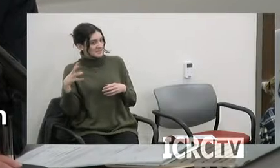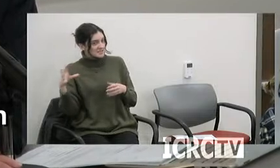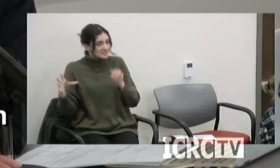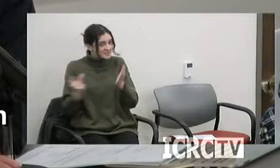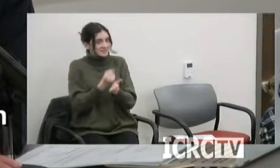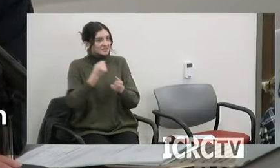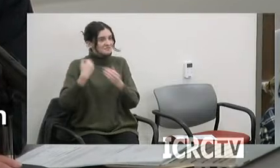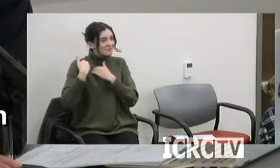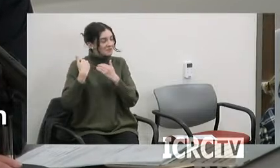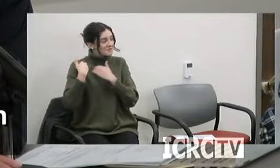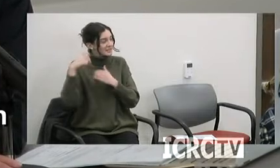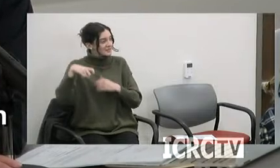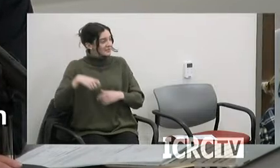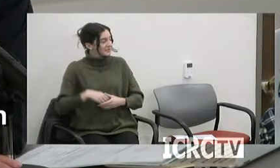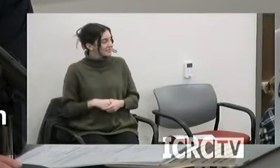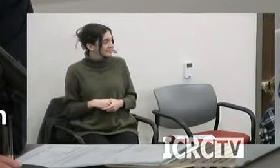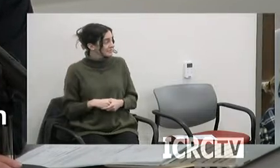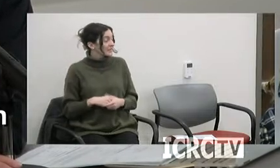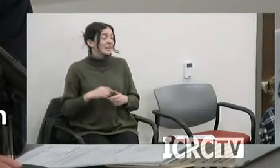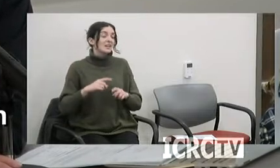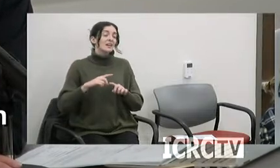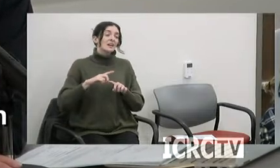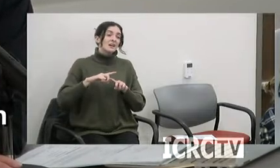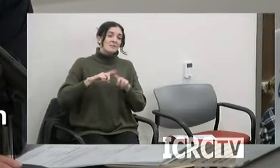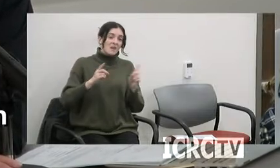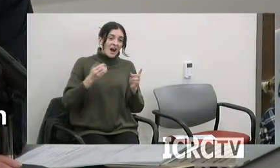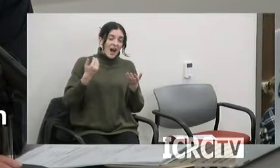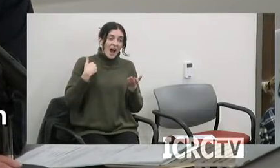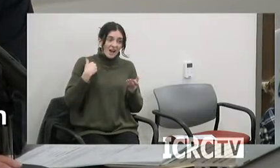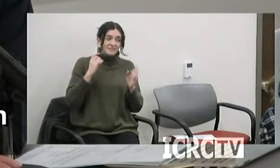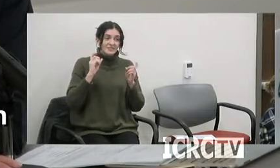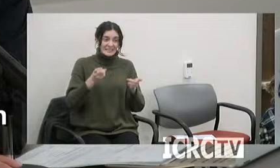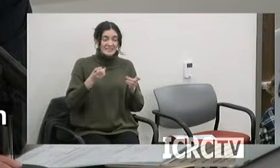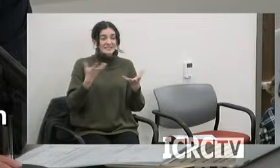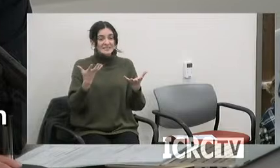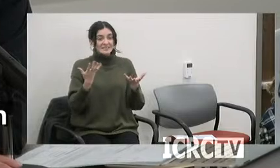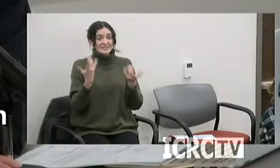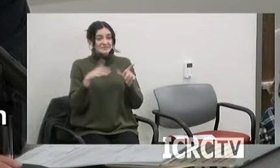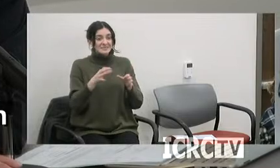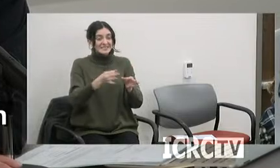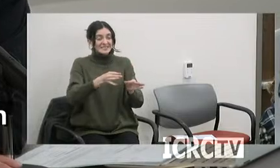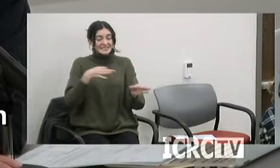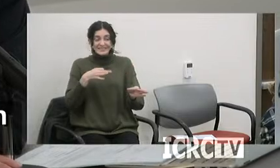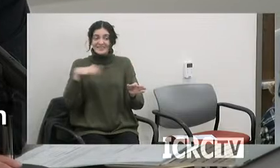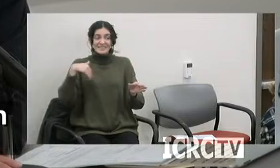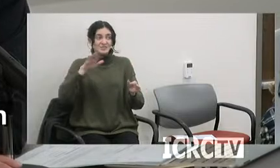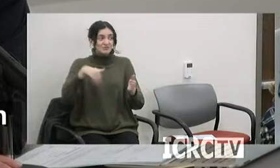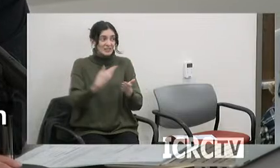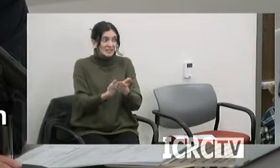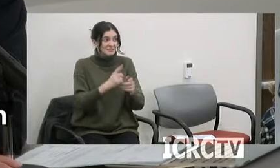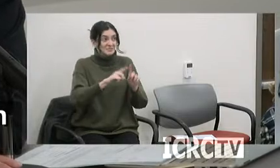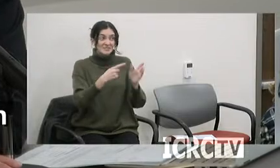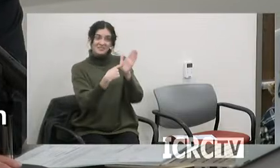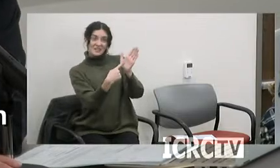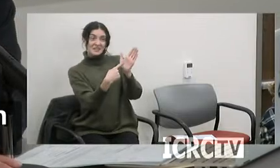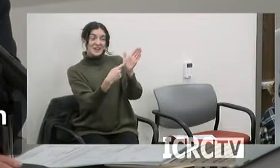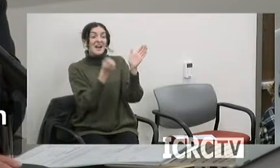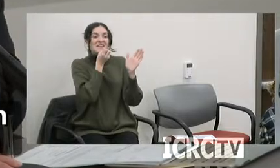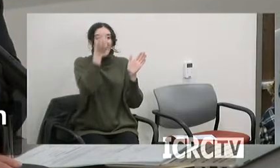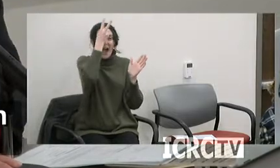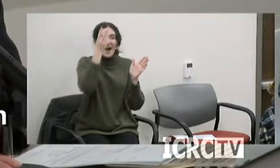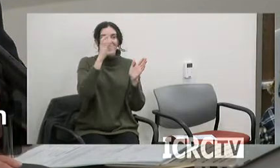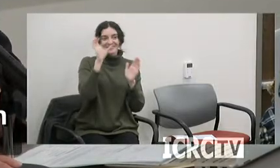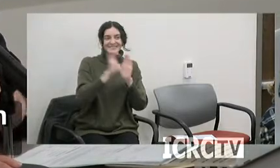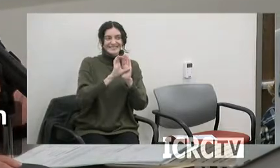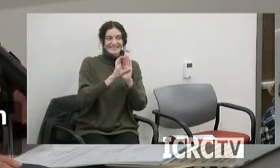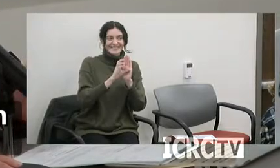Dave, we did get you something. It is on back order, so I do have a rendering of what it is, and this is it. It's the GOAT.